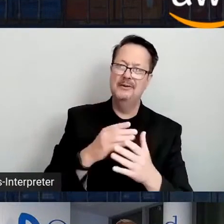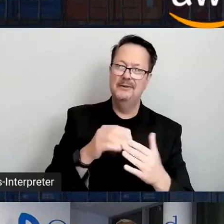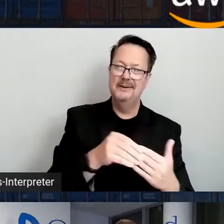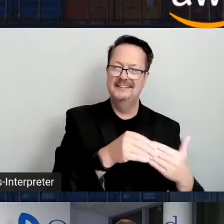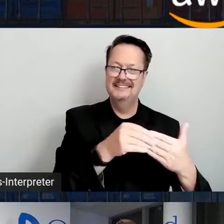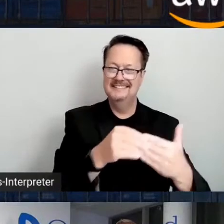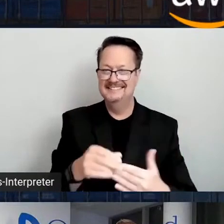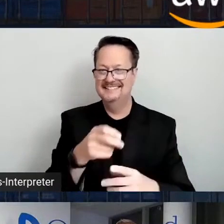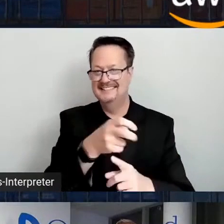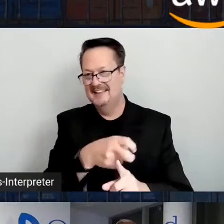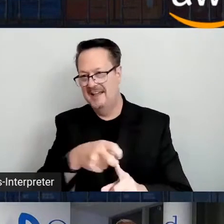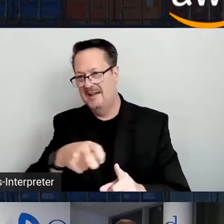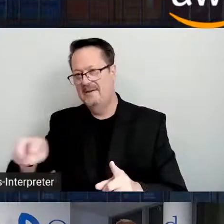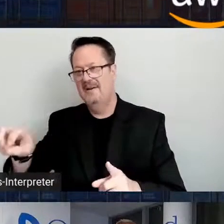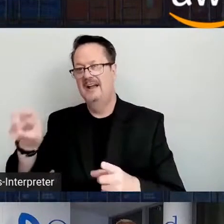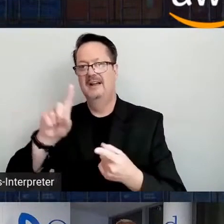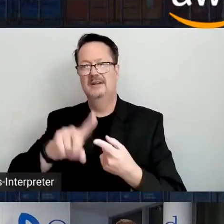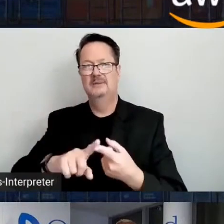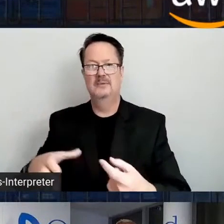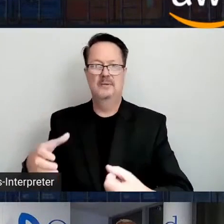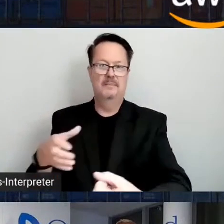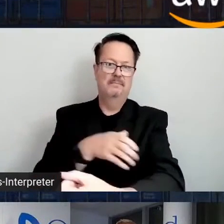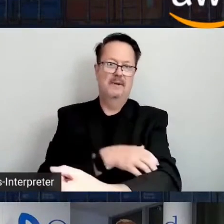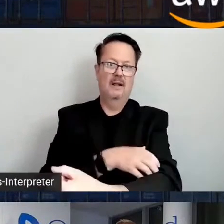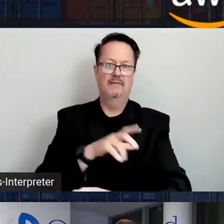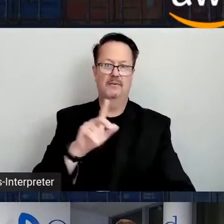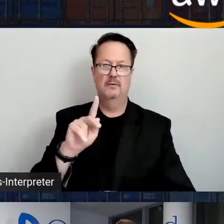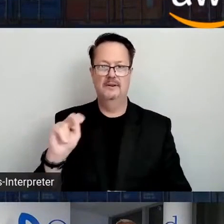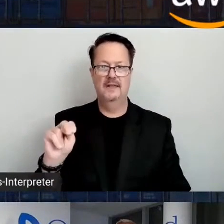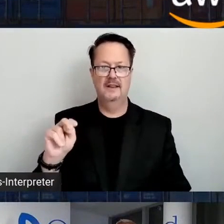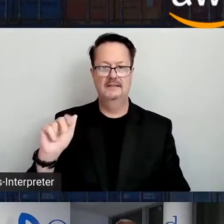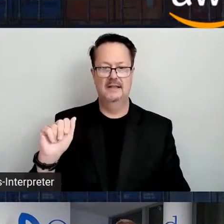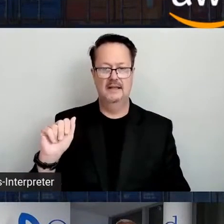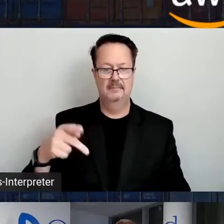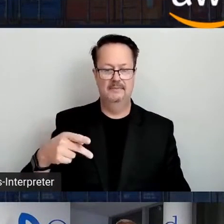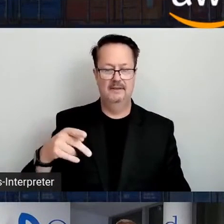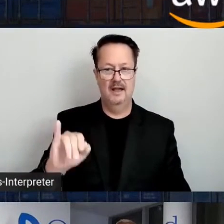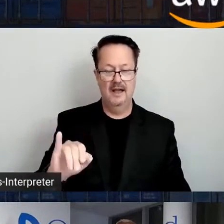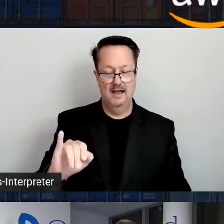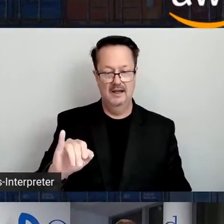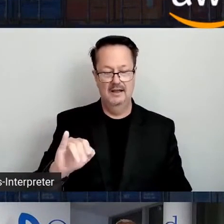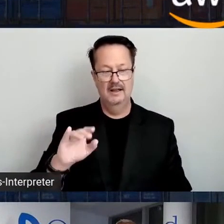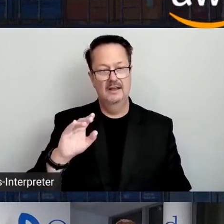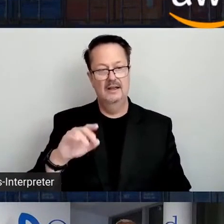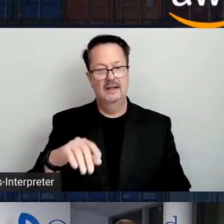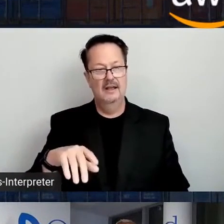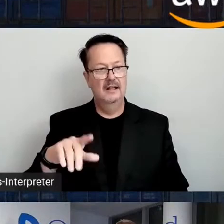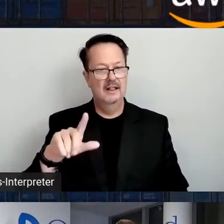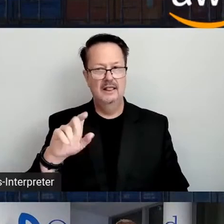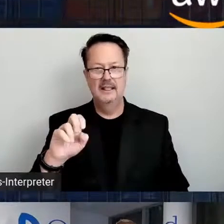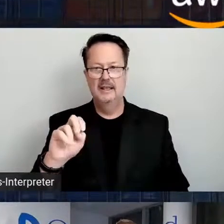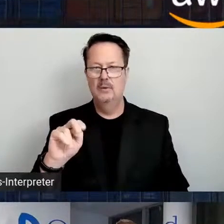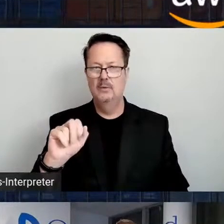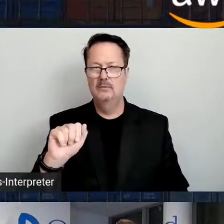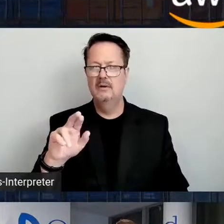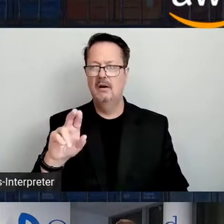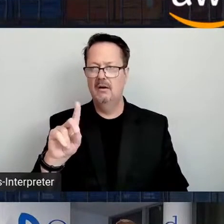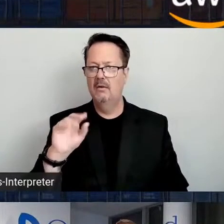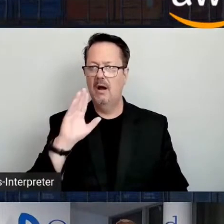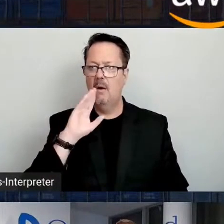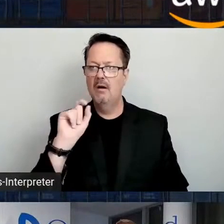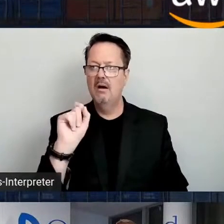of the power of the Kubernetes API. Leonardo, I'll ask you this question, but how